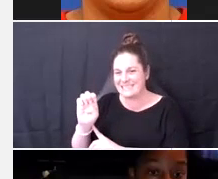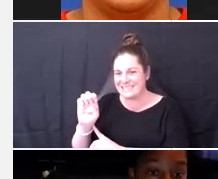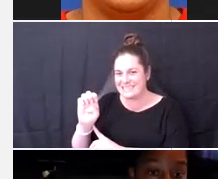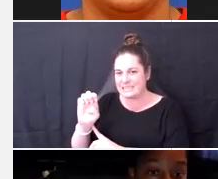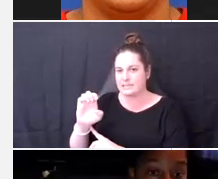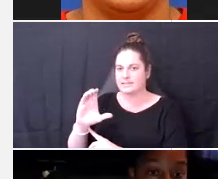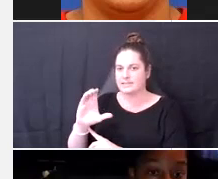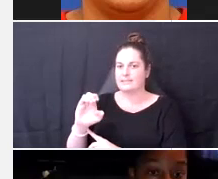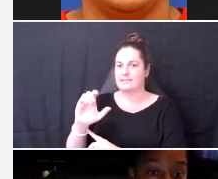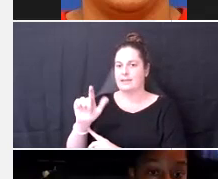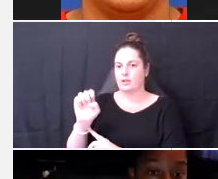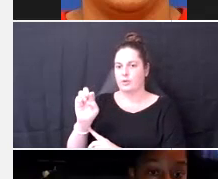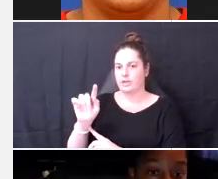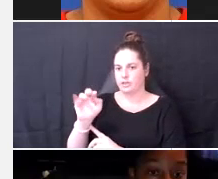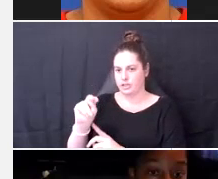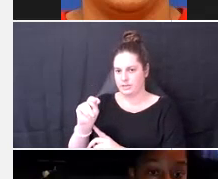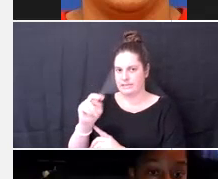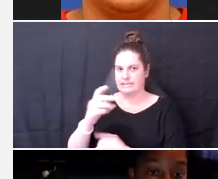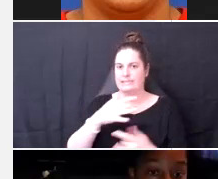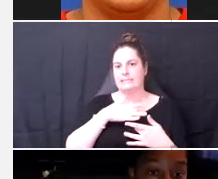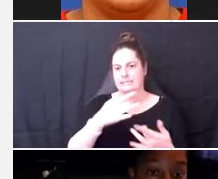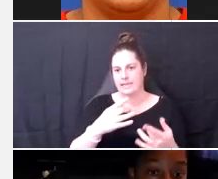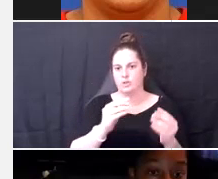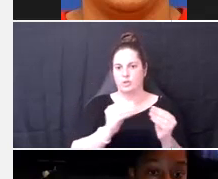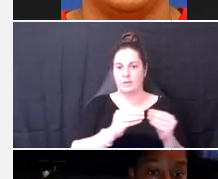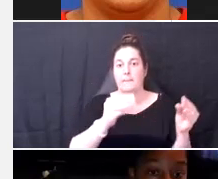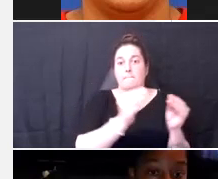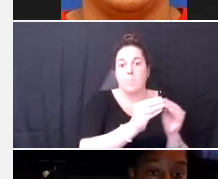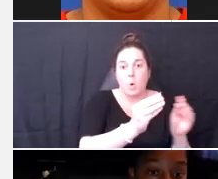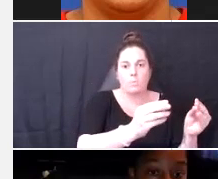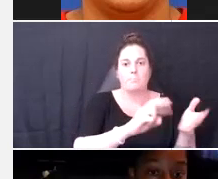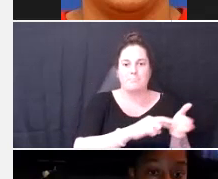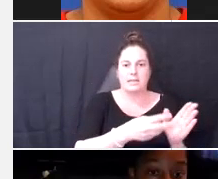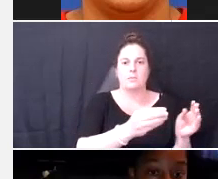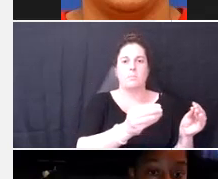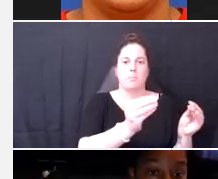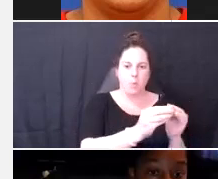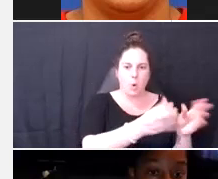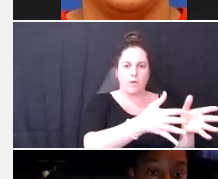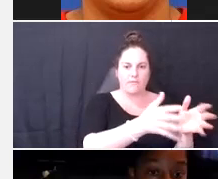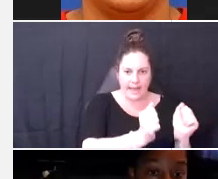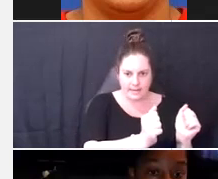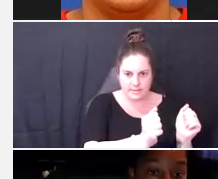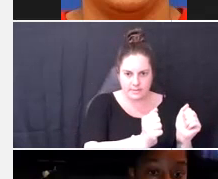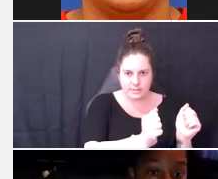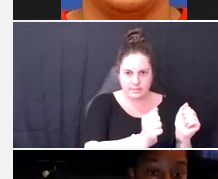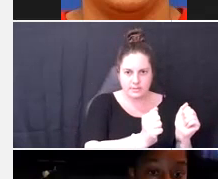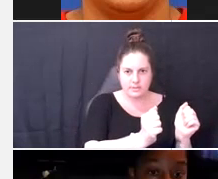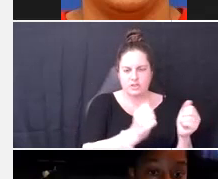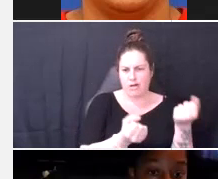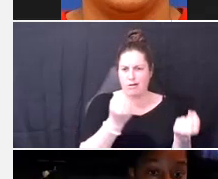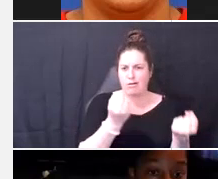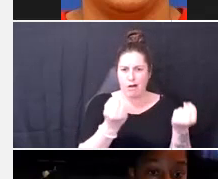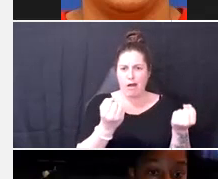mind typically means what? We're speeding up, because we say accelerator. We think, a car has you hit